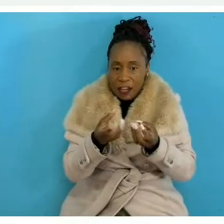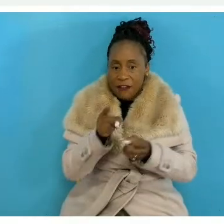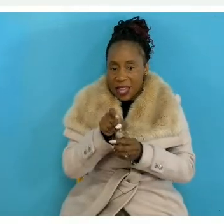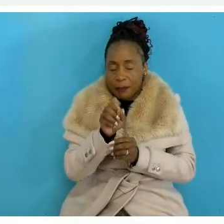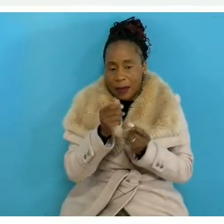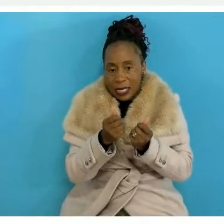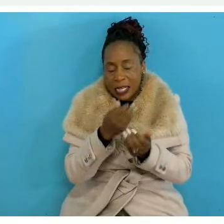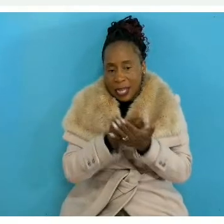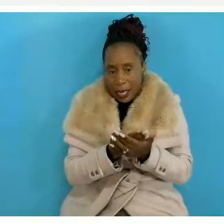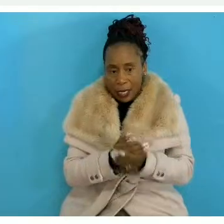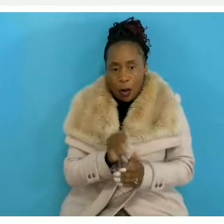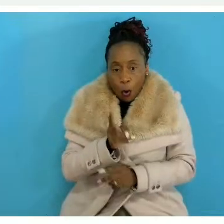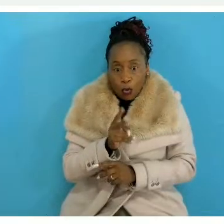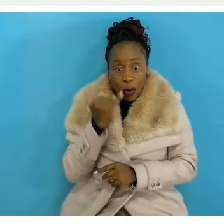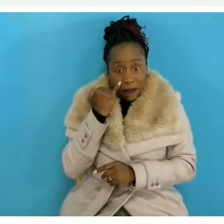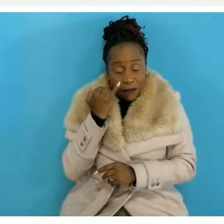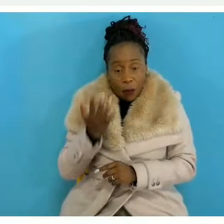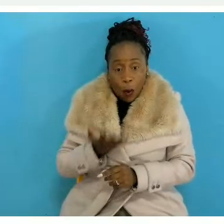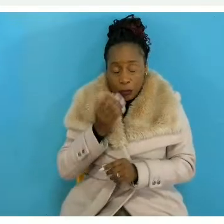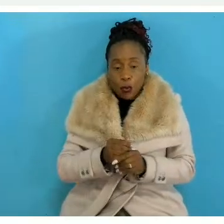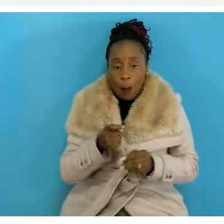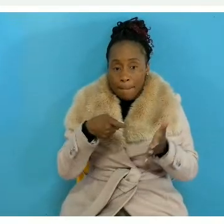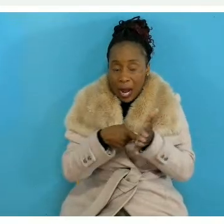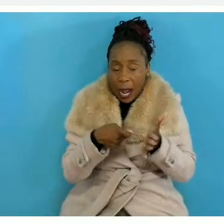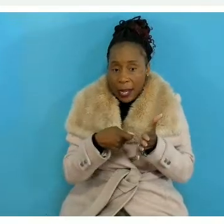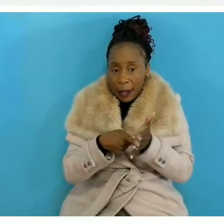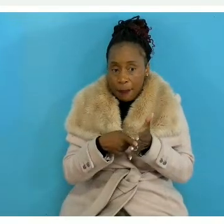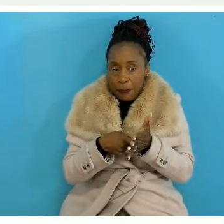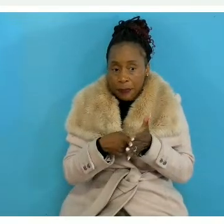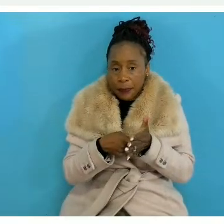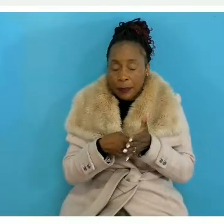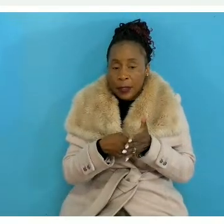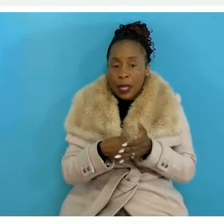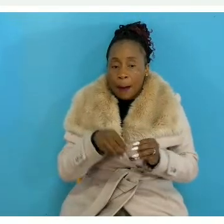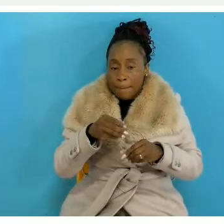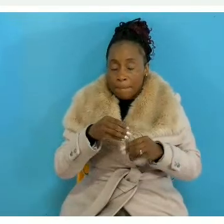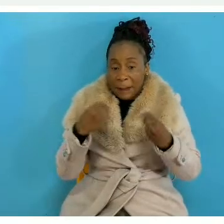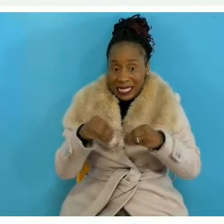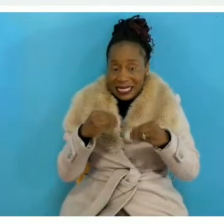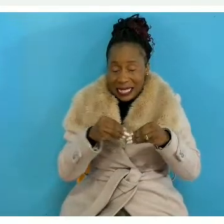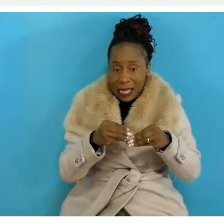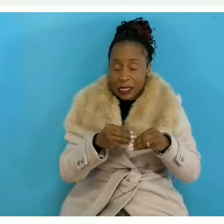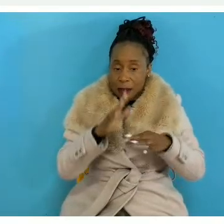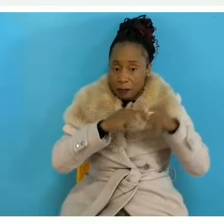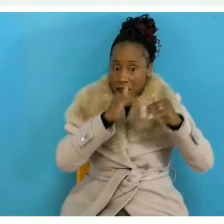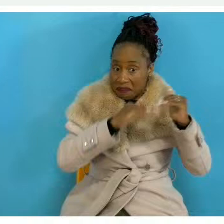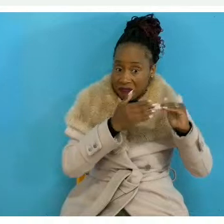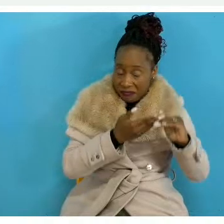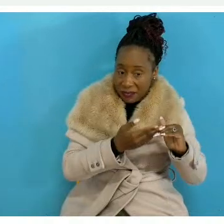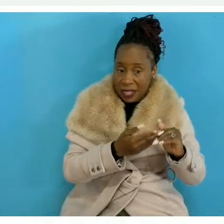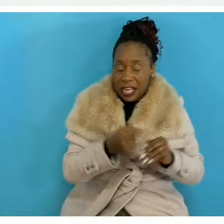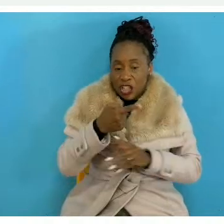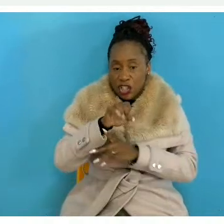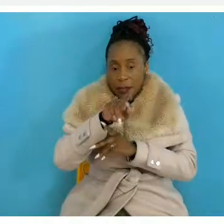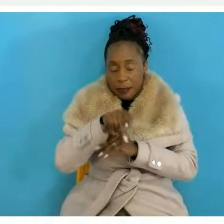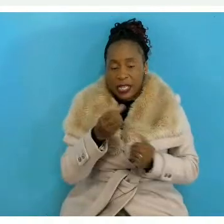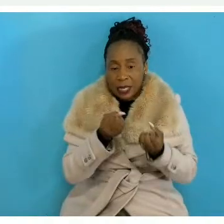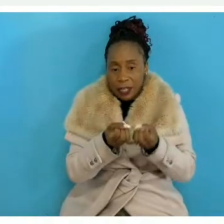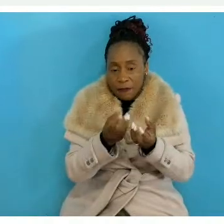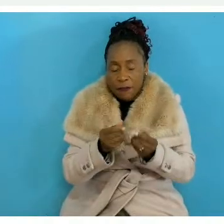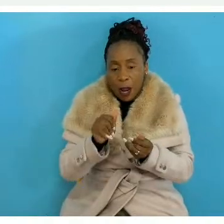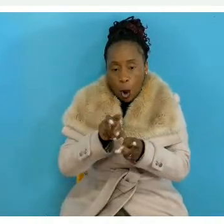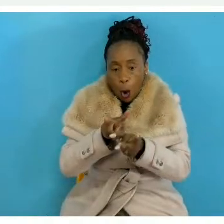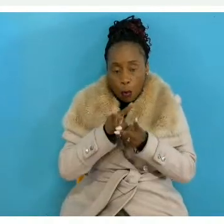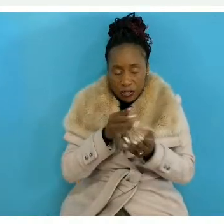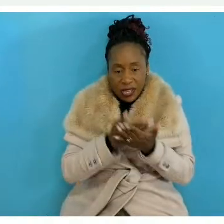if you want to purchase a commercial property, GEP can be able to provide you for loan funding for that.